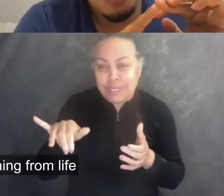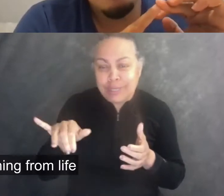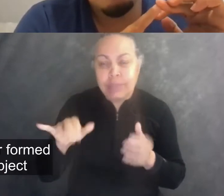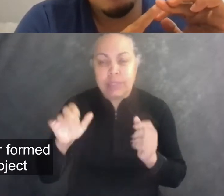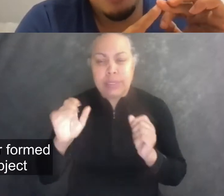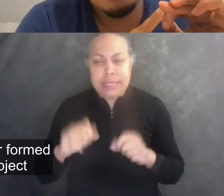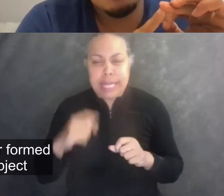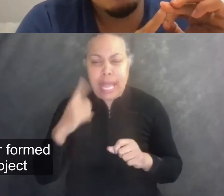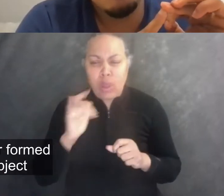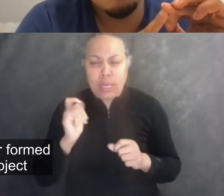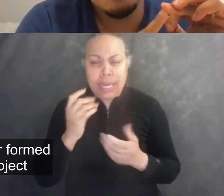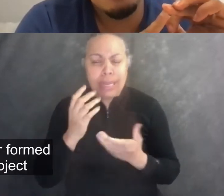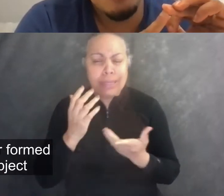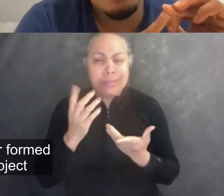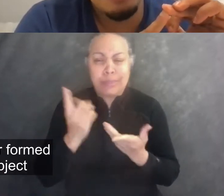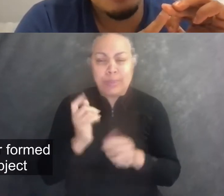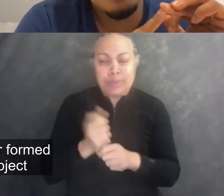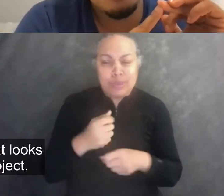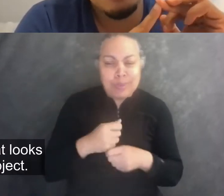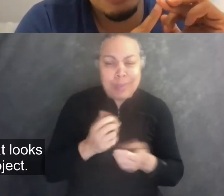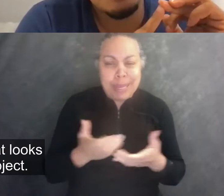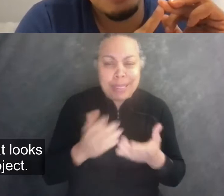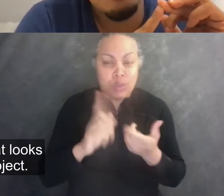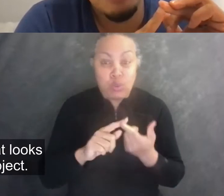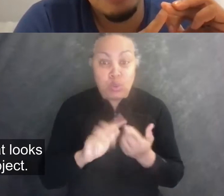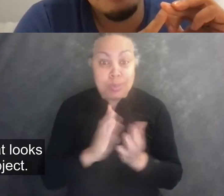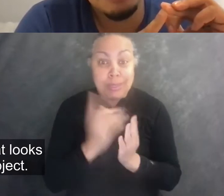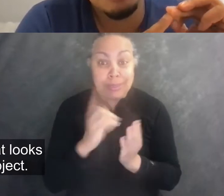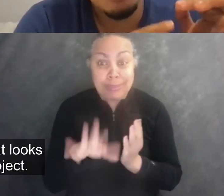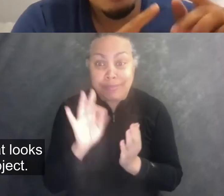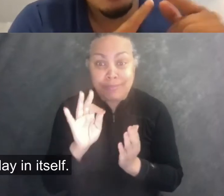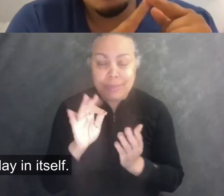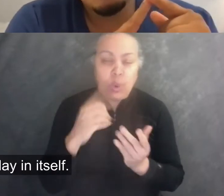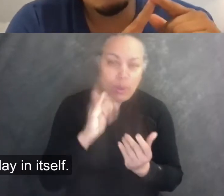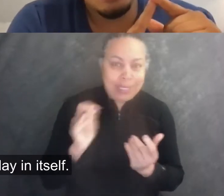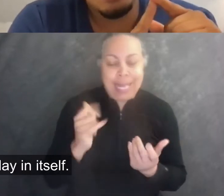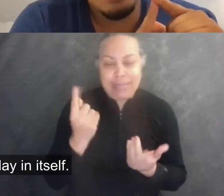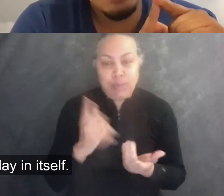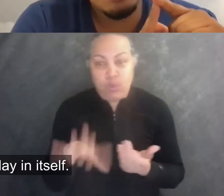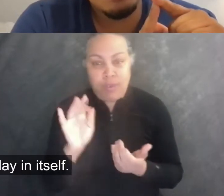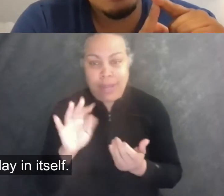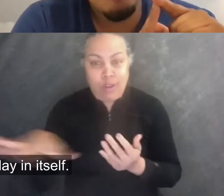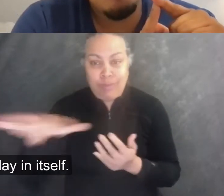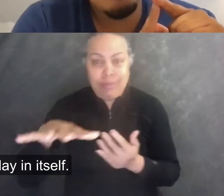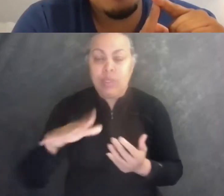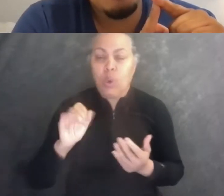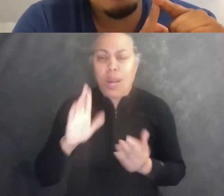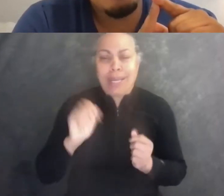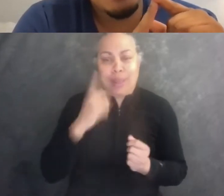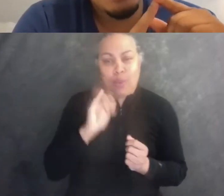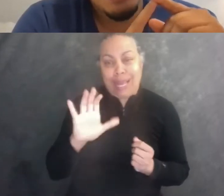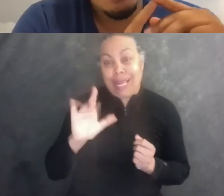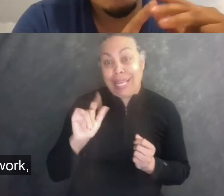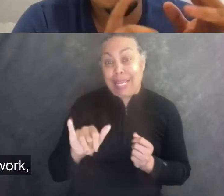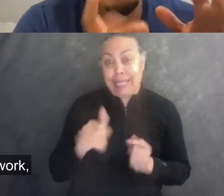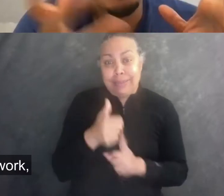from life or be fashioned or formed into a found object or something that looks like a found object, and it can look like clay in itself.